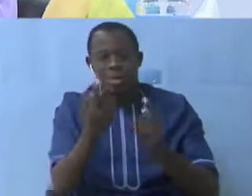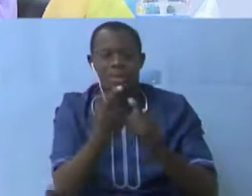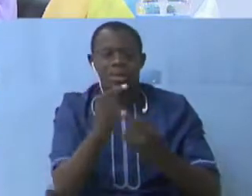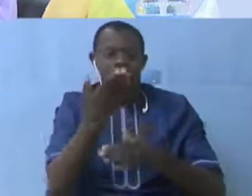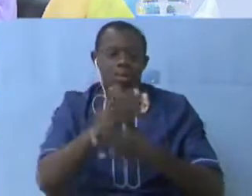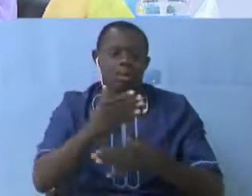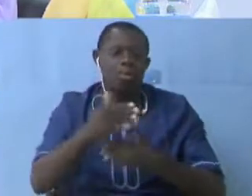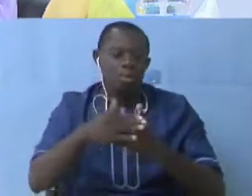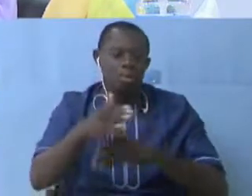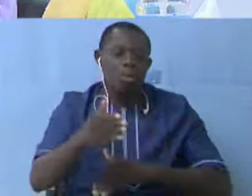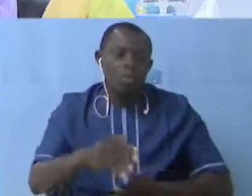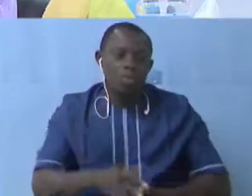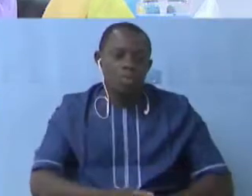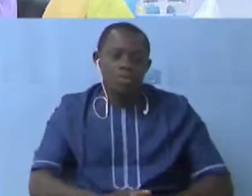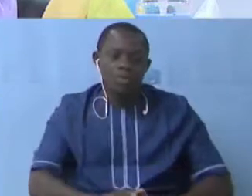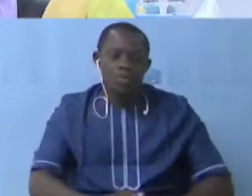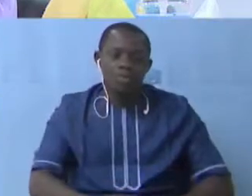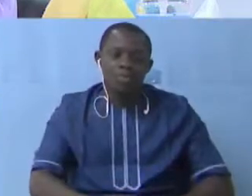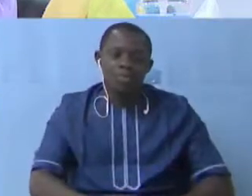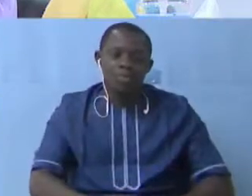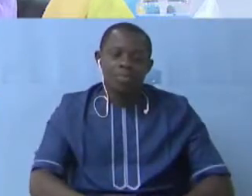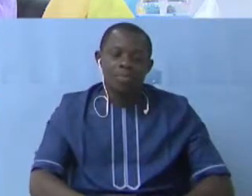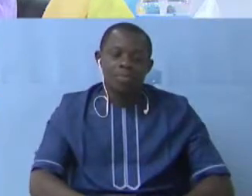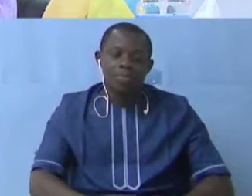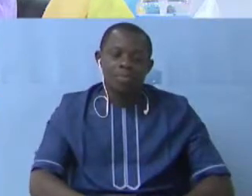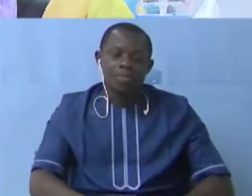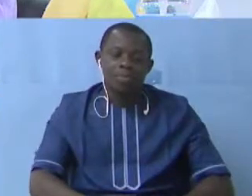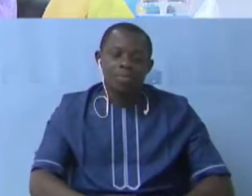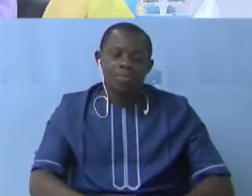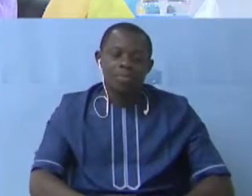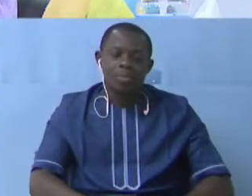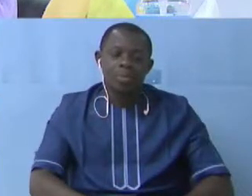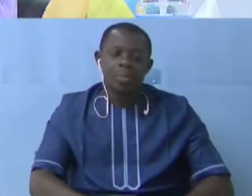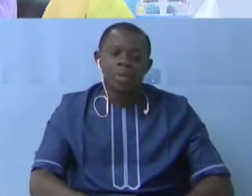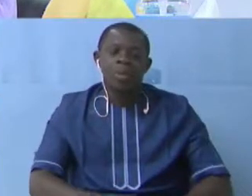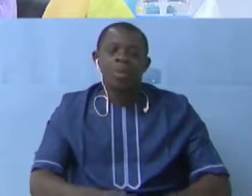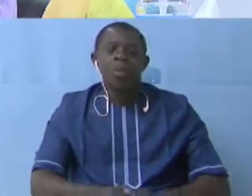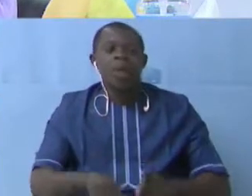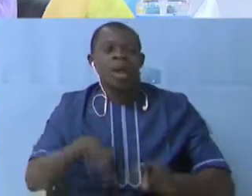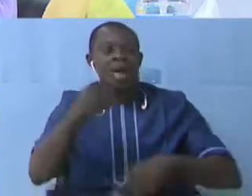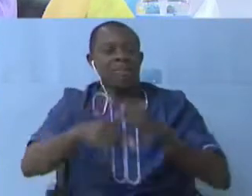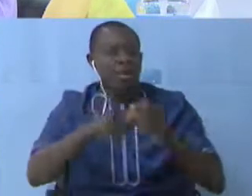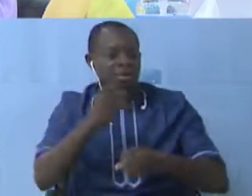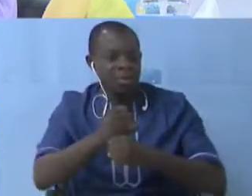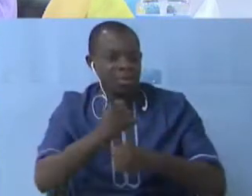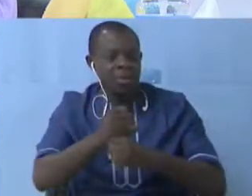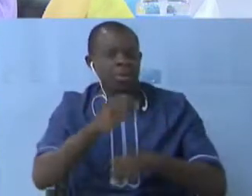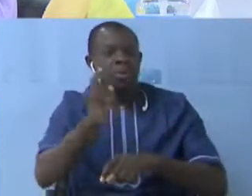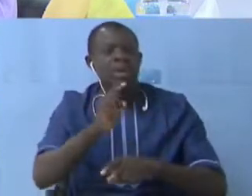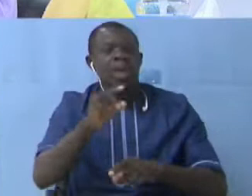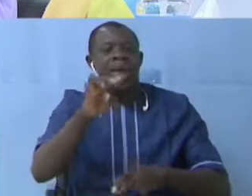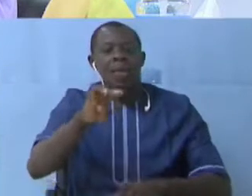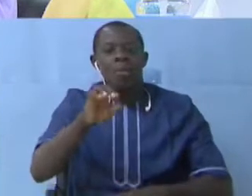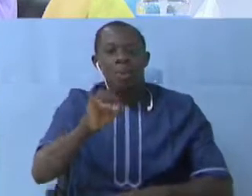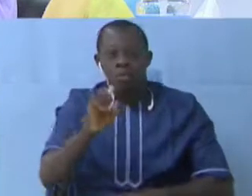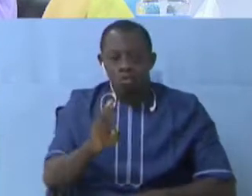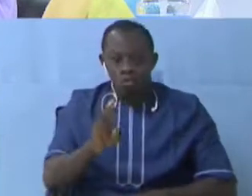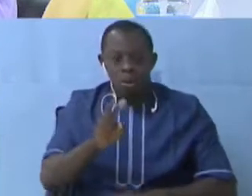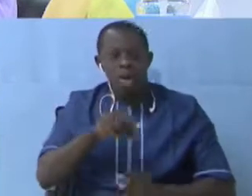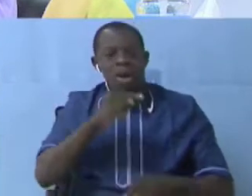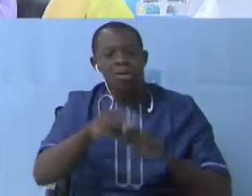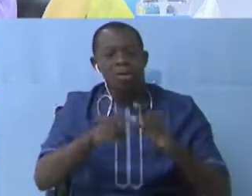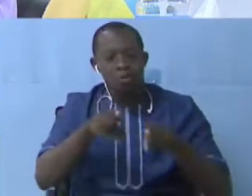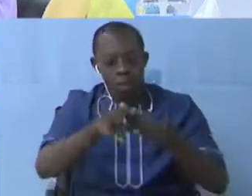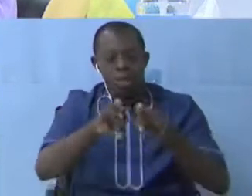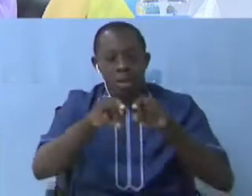So Article 19 published a memorandum to the government. ci kaw loolu nag Article 19 dal di àggale